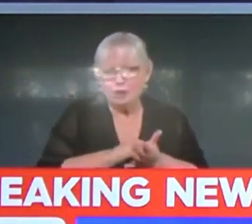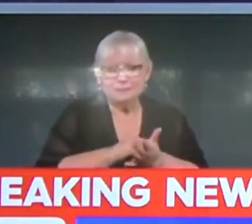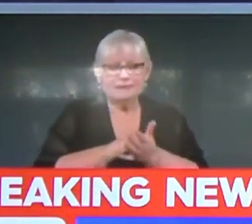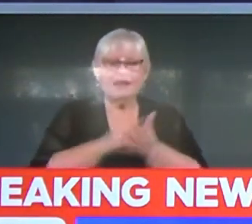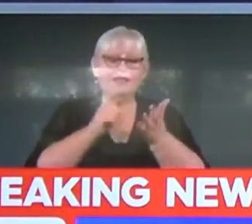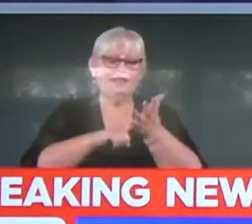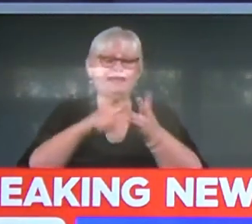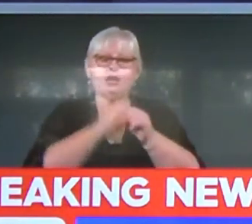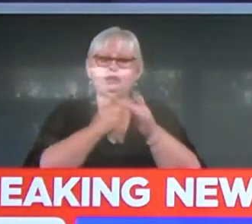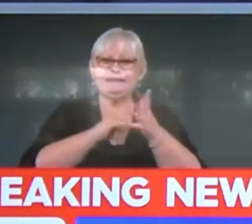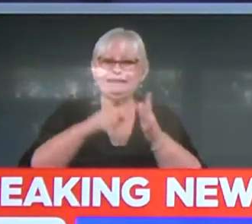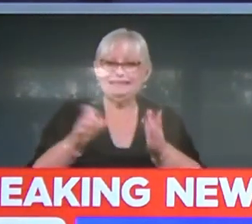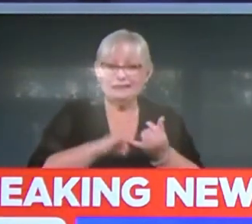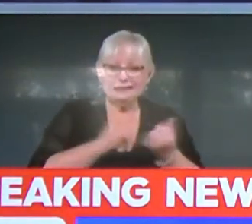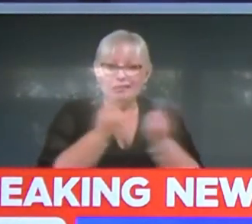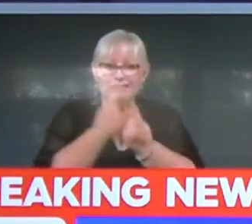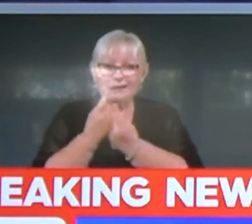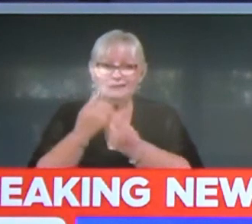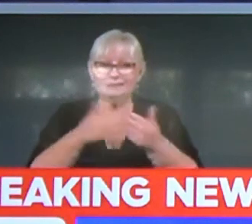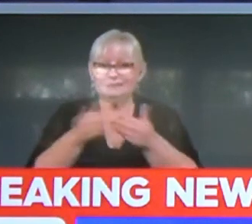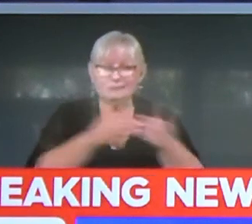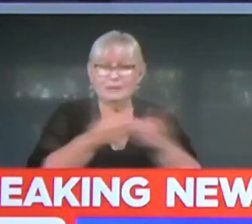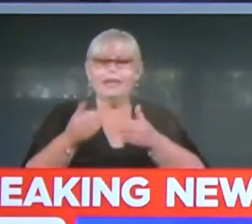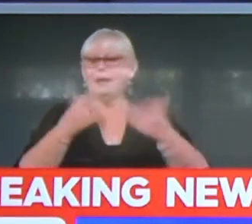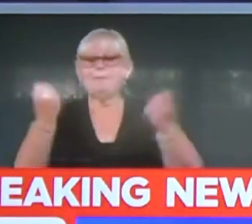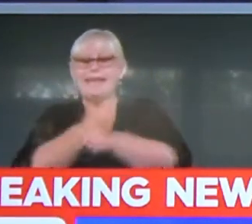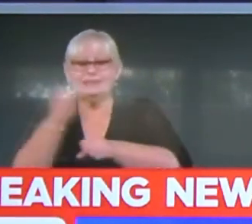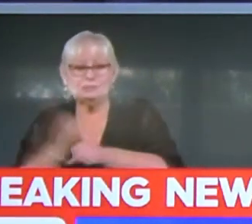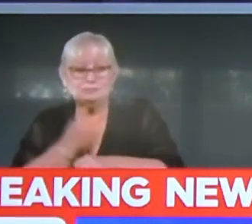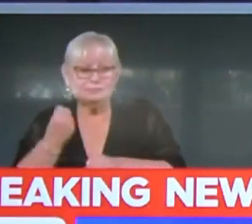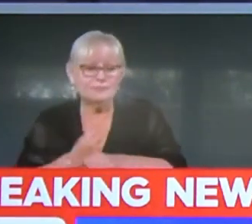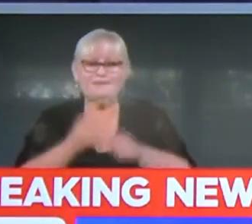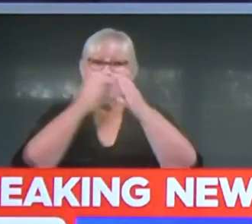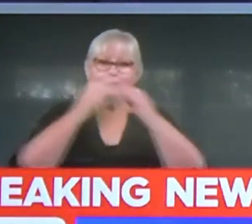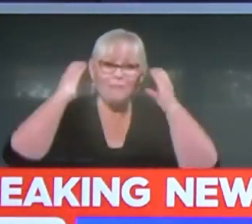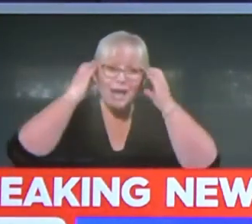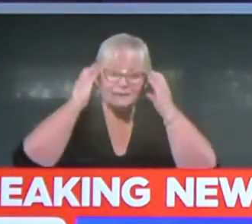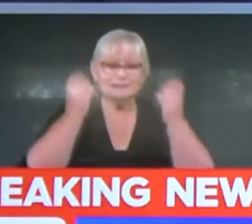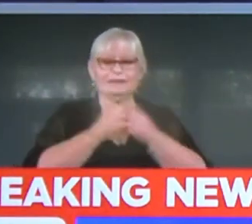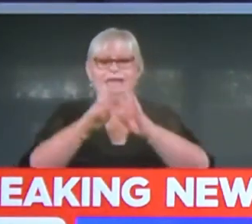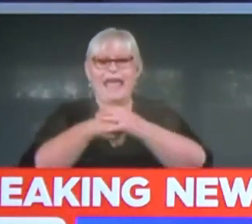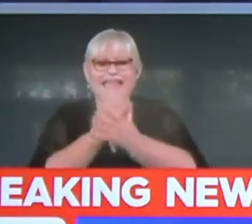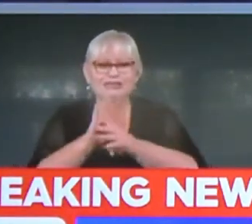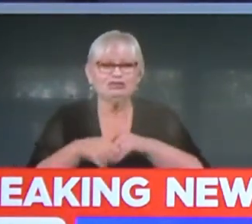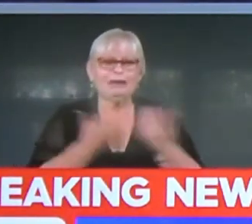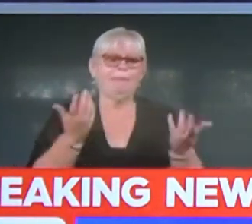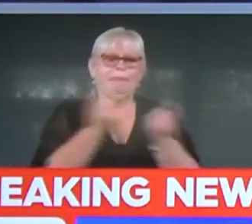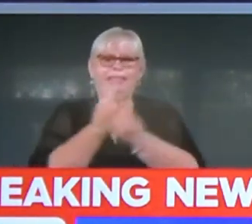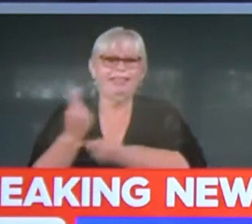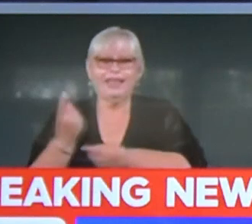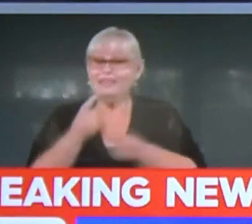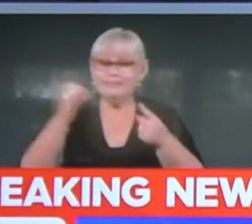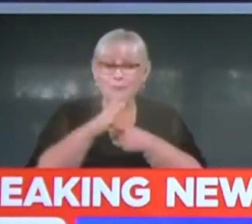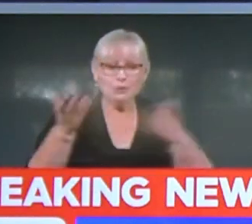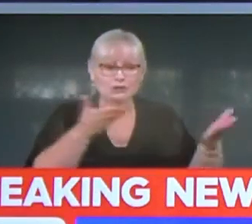There's logistics arrangements that need to be done. In manufacturing, we're producing masks and sanitizer and things like this.